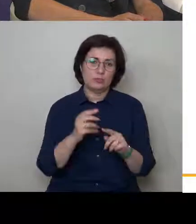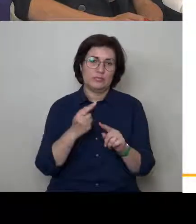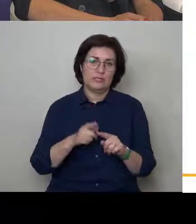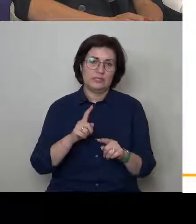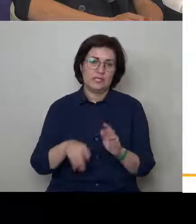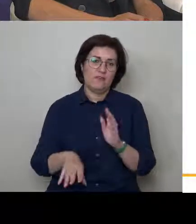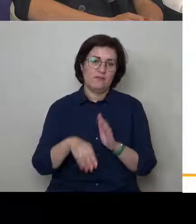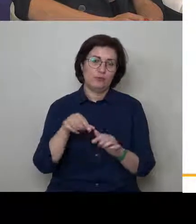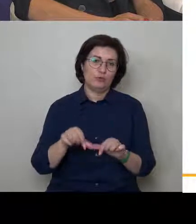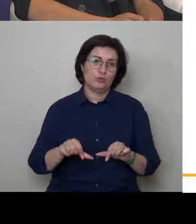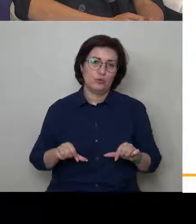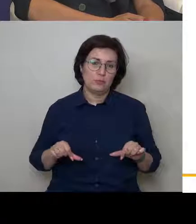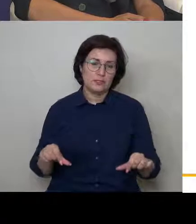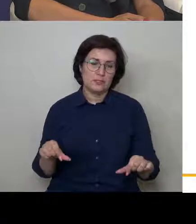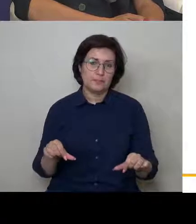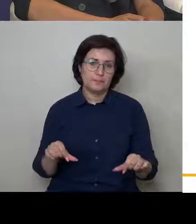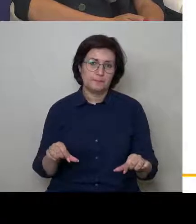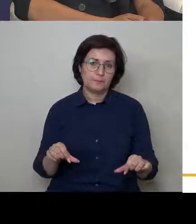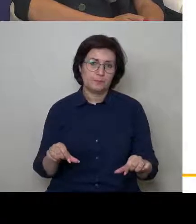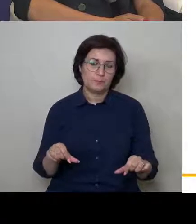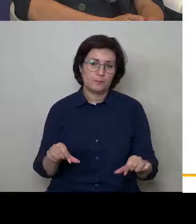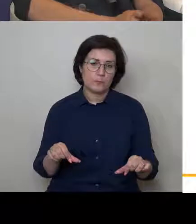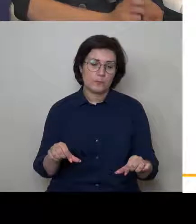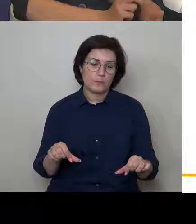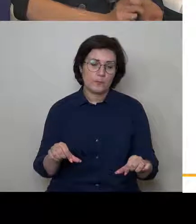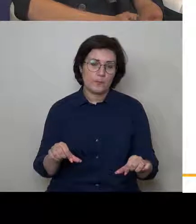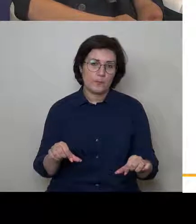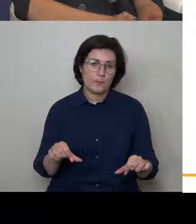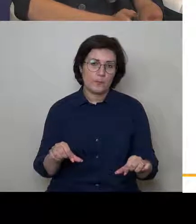to the head or deputy head of the election commission.